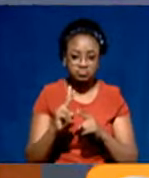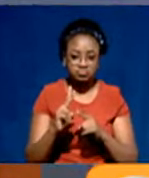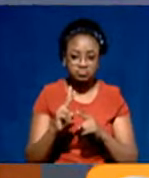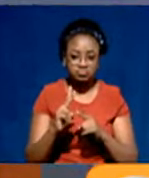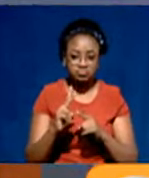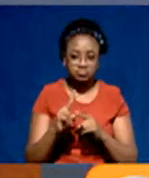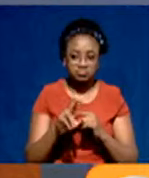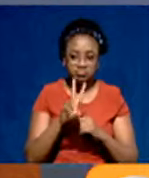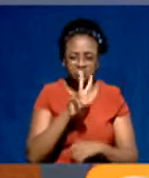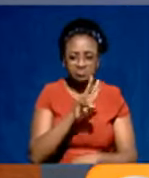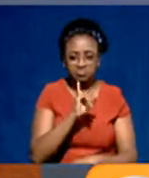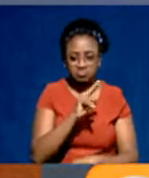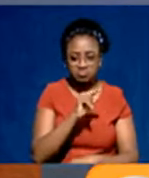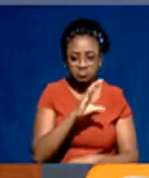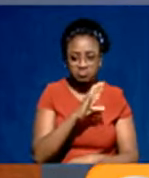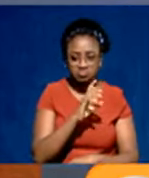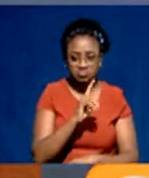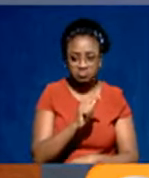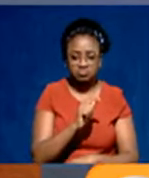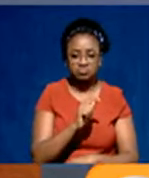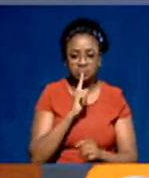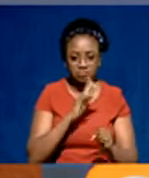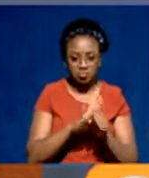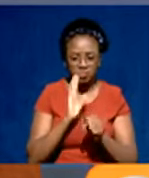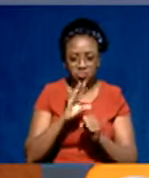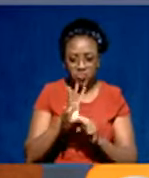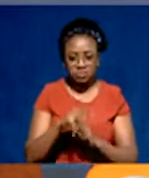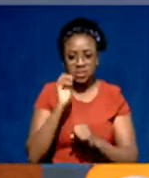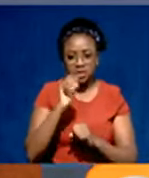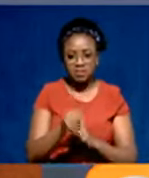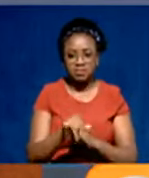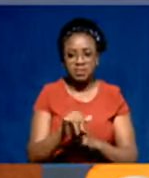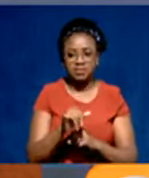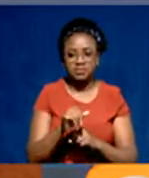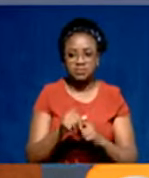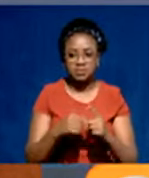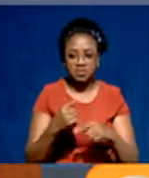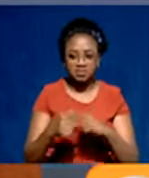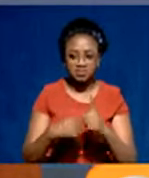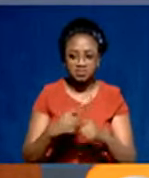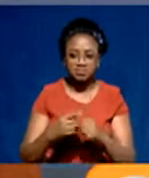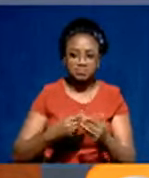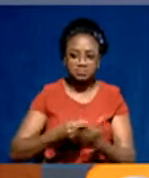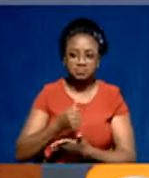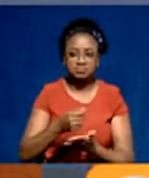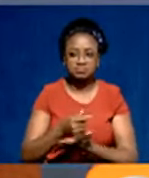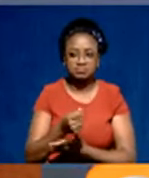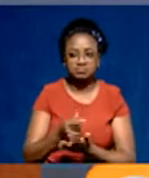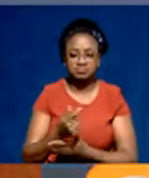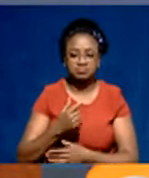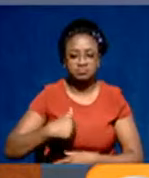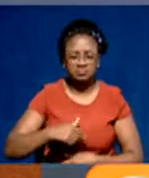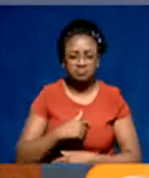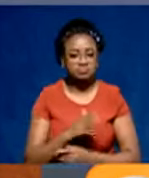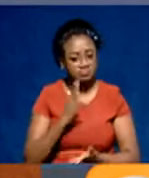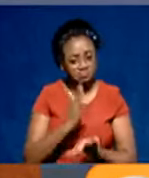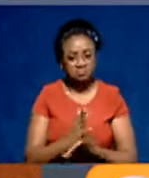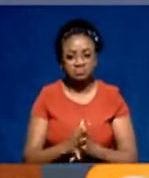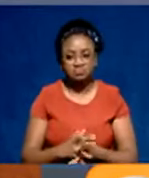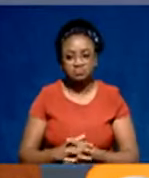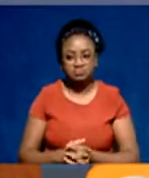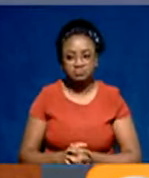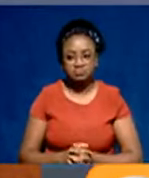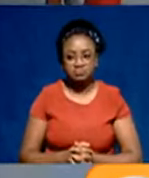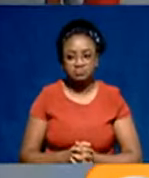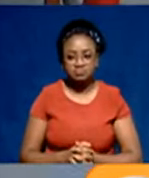there and to help me finish. And they helped you? He really played a great role. Seriously? Yes.